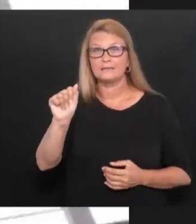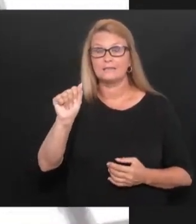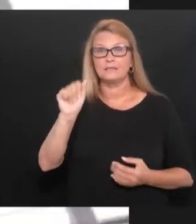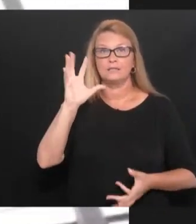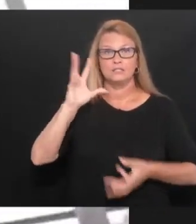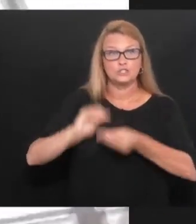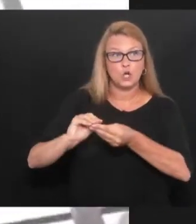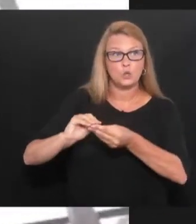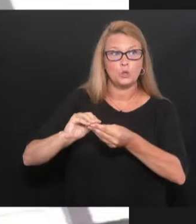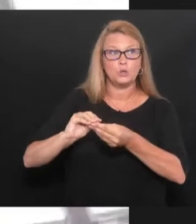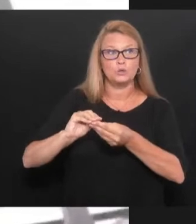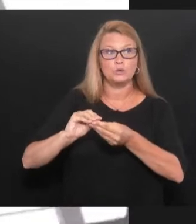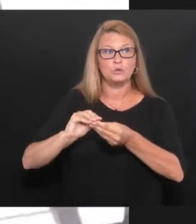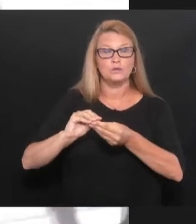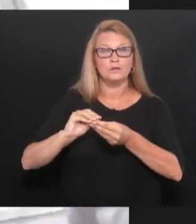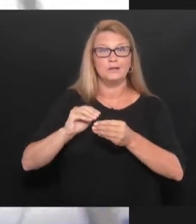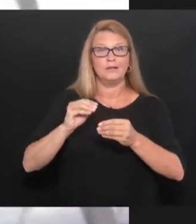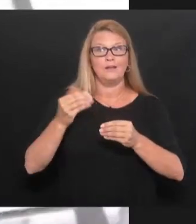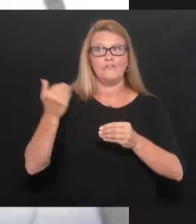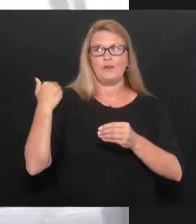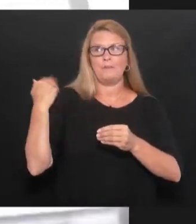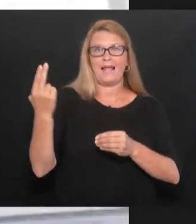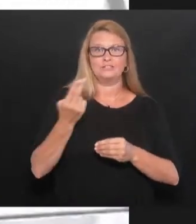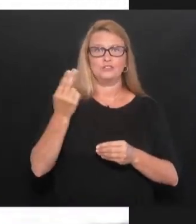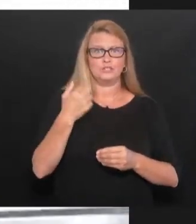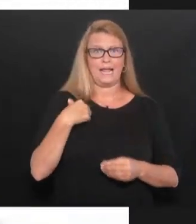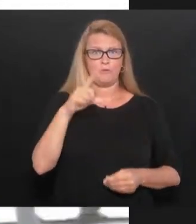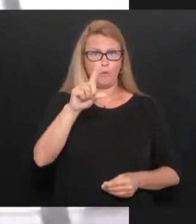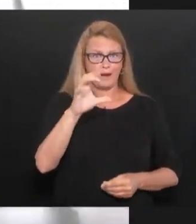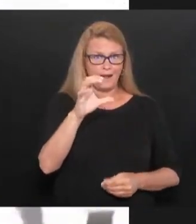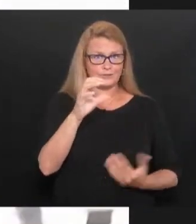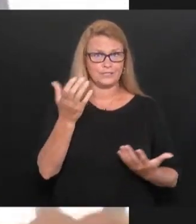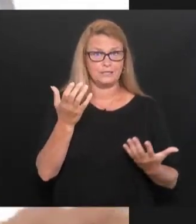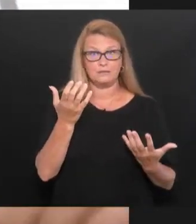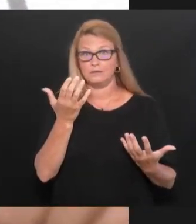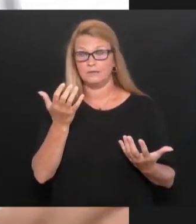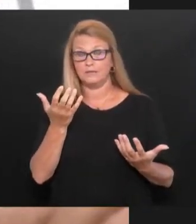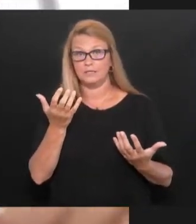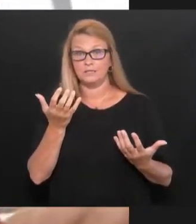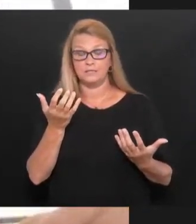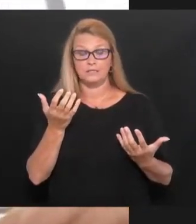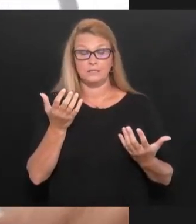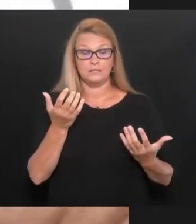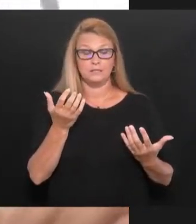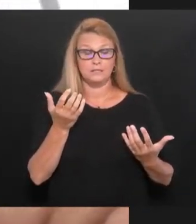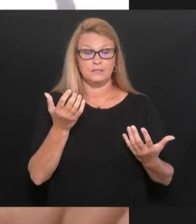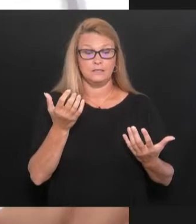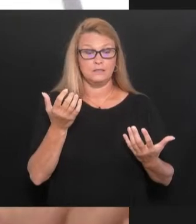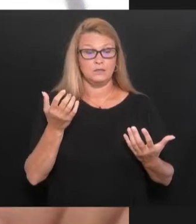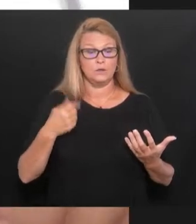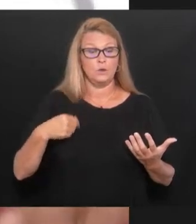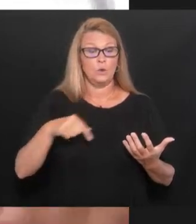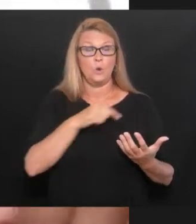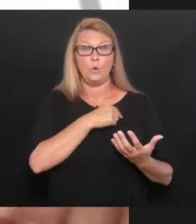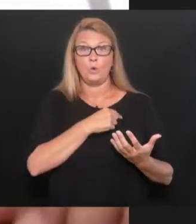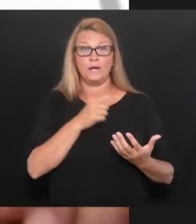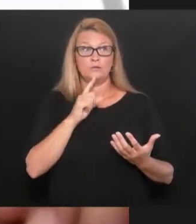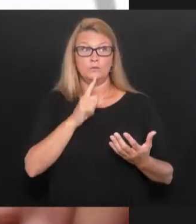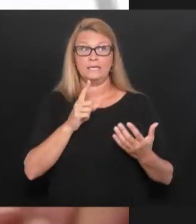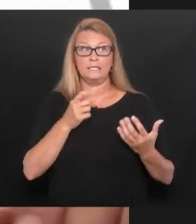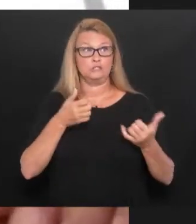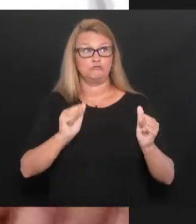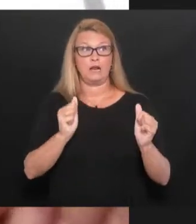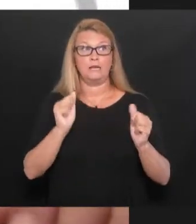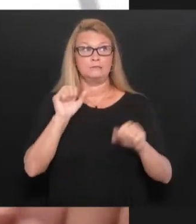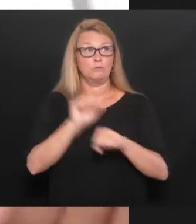total upgraded from the 100 on Thursday? And I'm wondering, I don't want to add to anyone's workload. You're all working double time on this